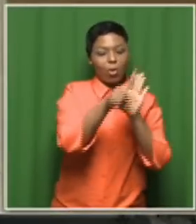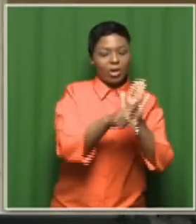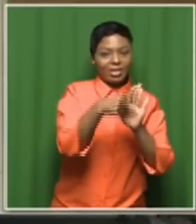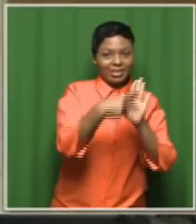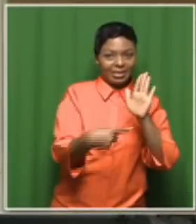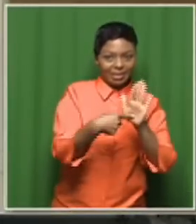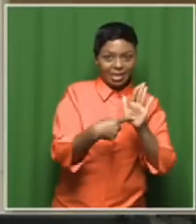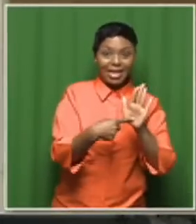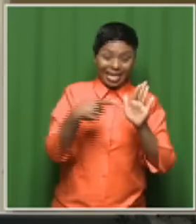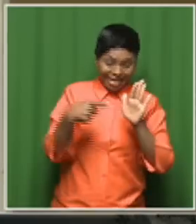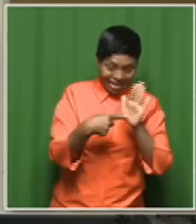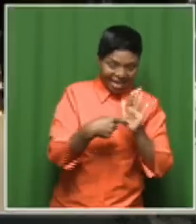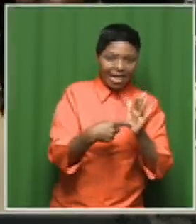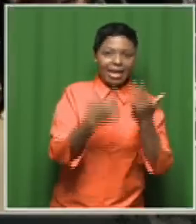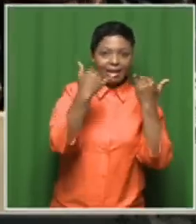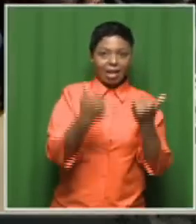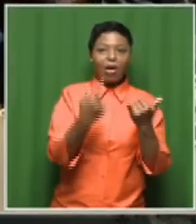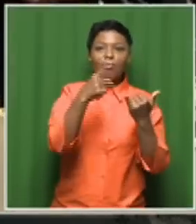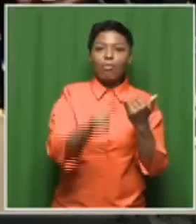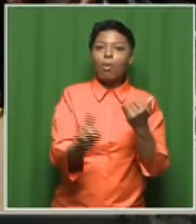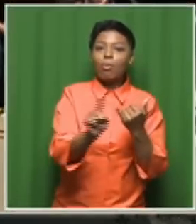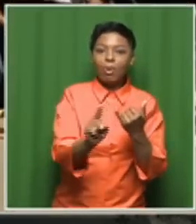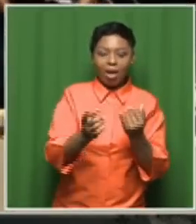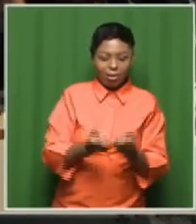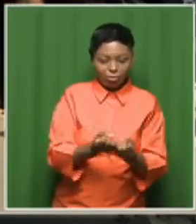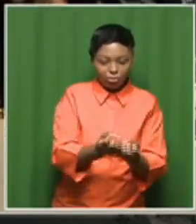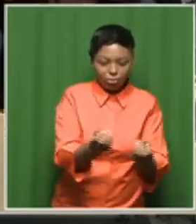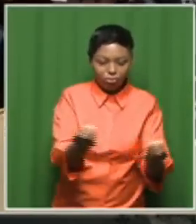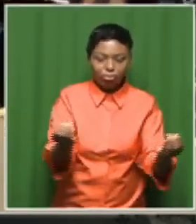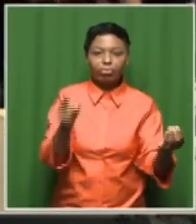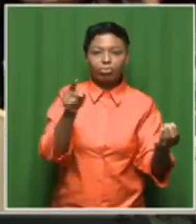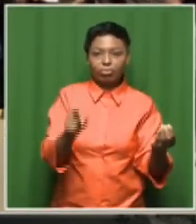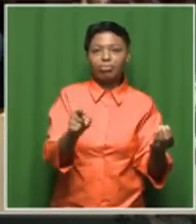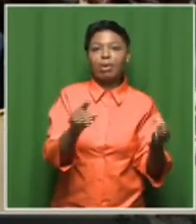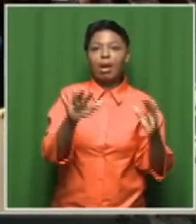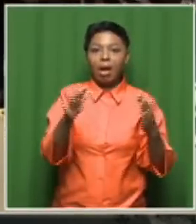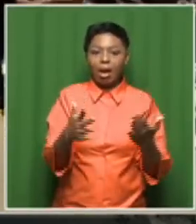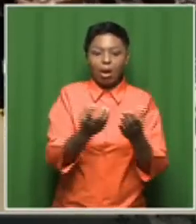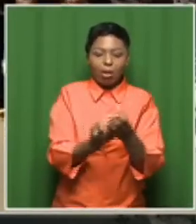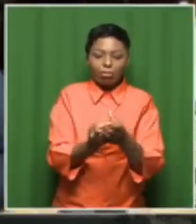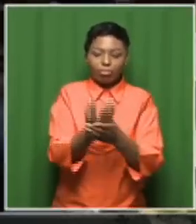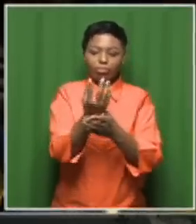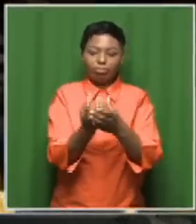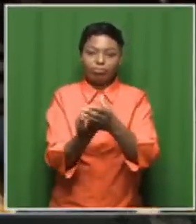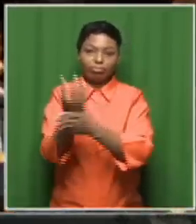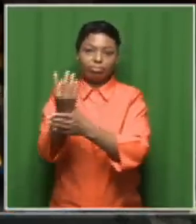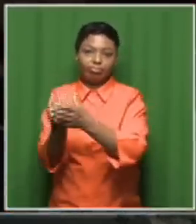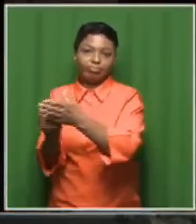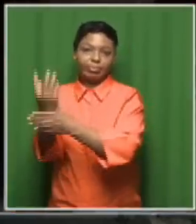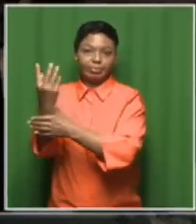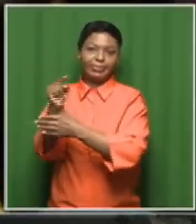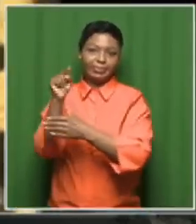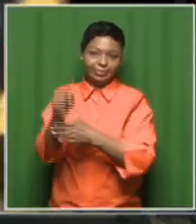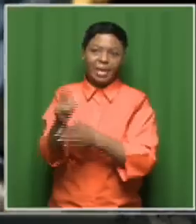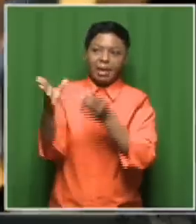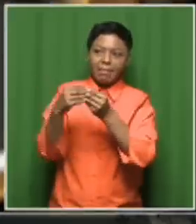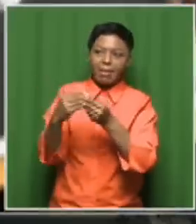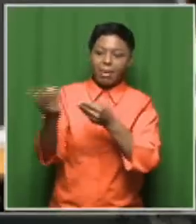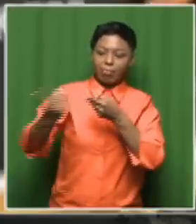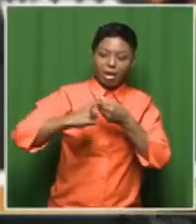placed redistribution at the center, leading to growth. This was in response to the